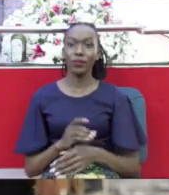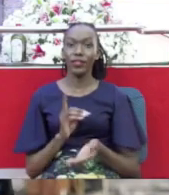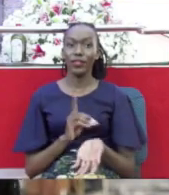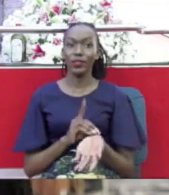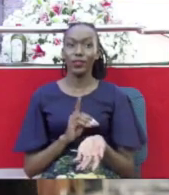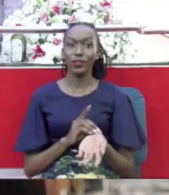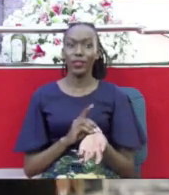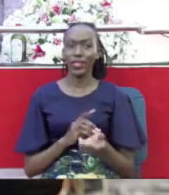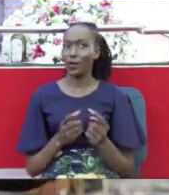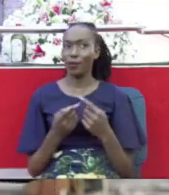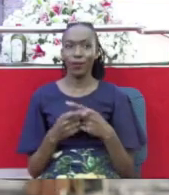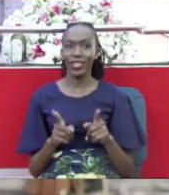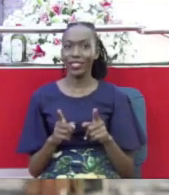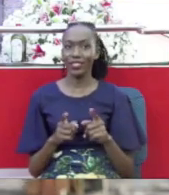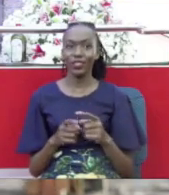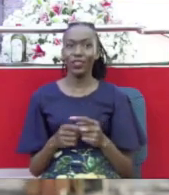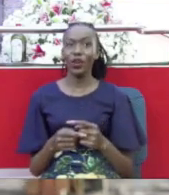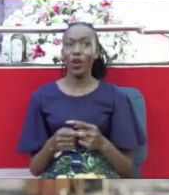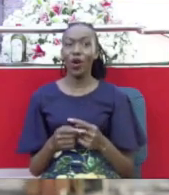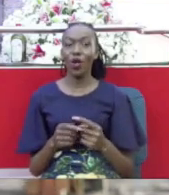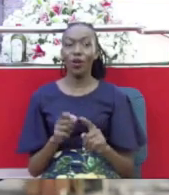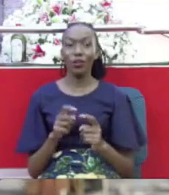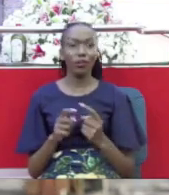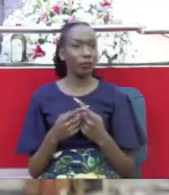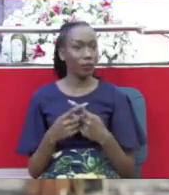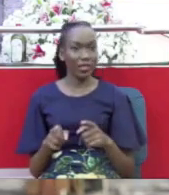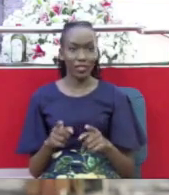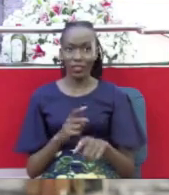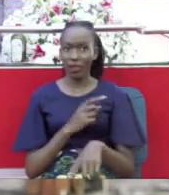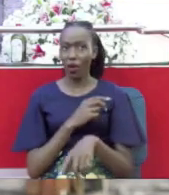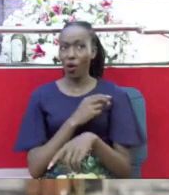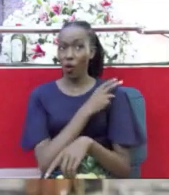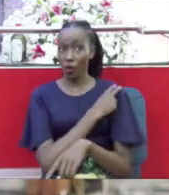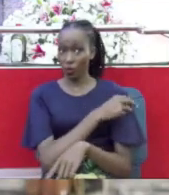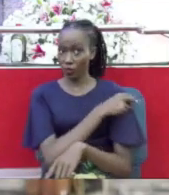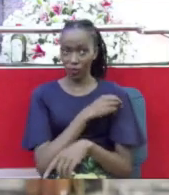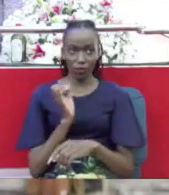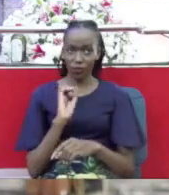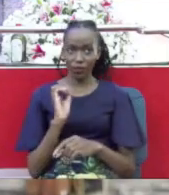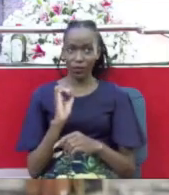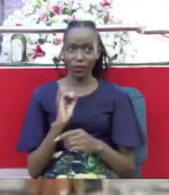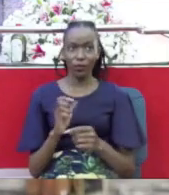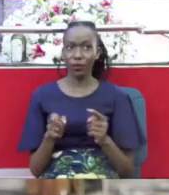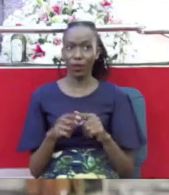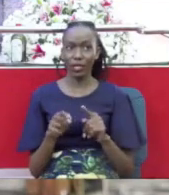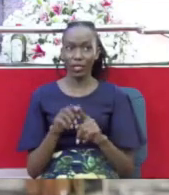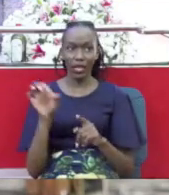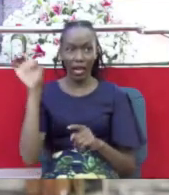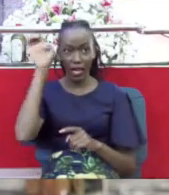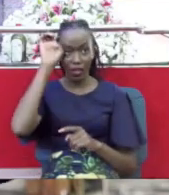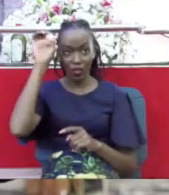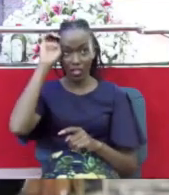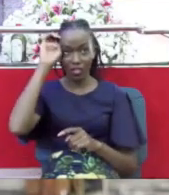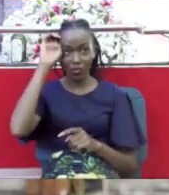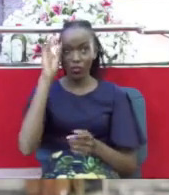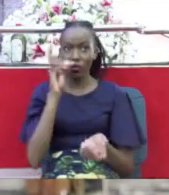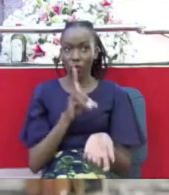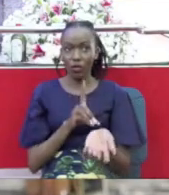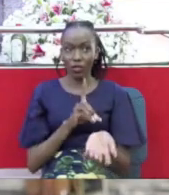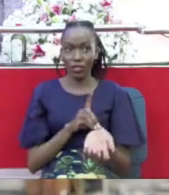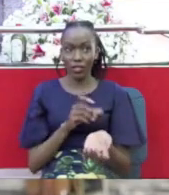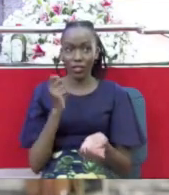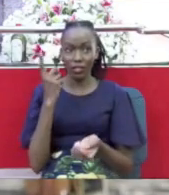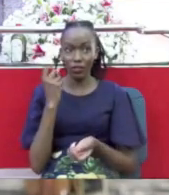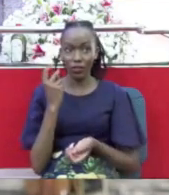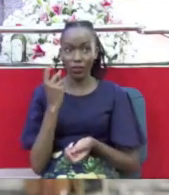medical one. So the outlook from where we stand is, it could be wonderful.